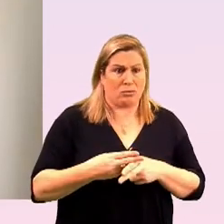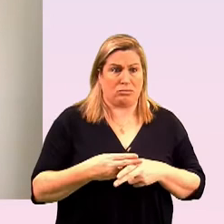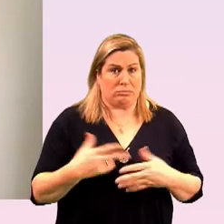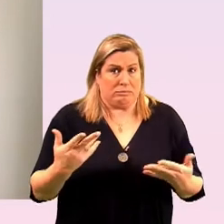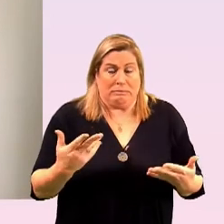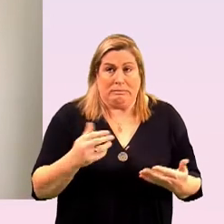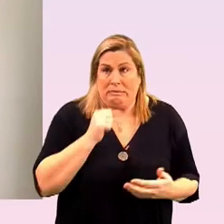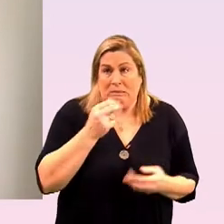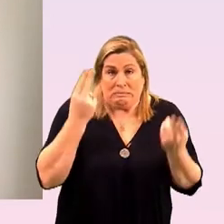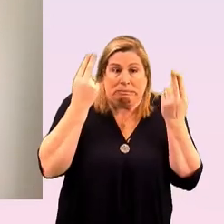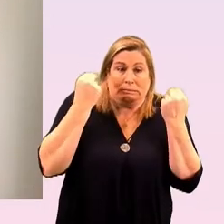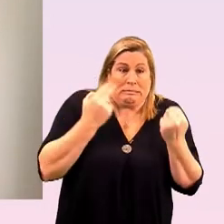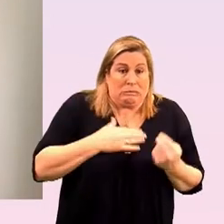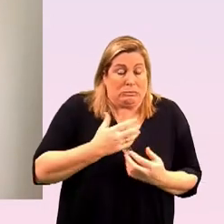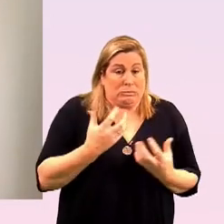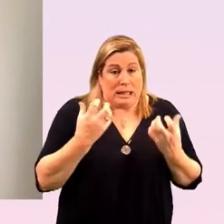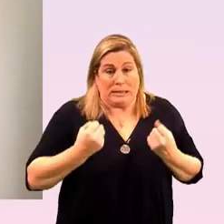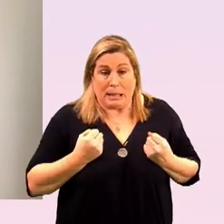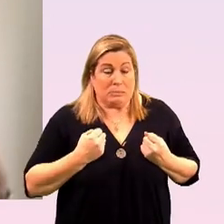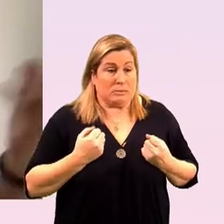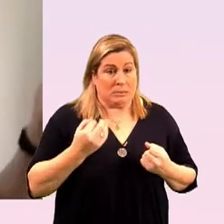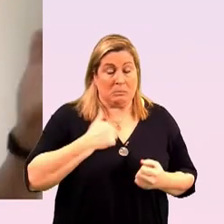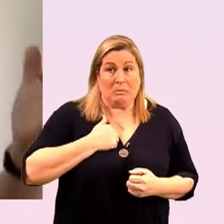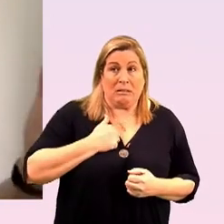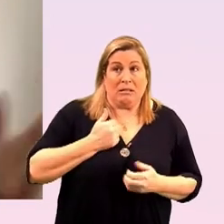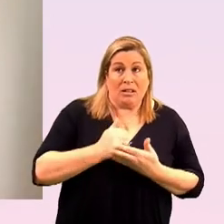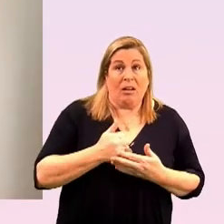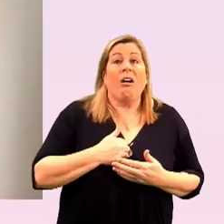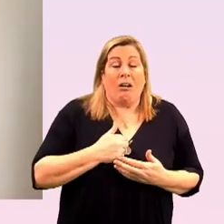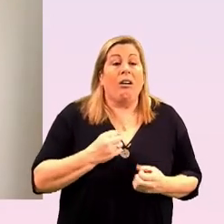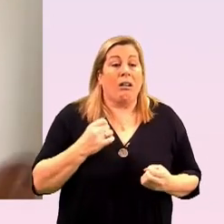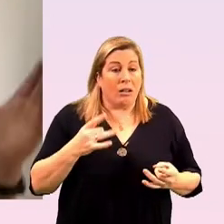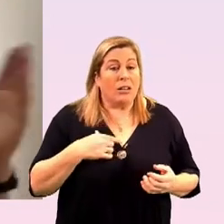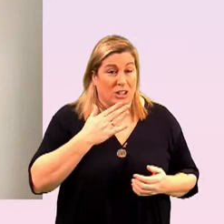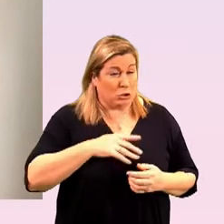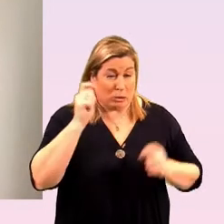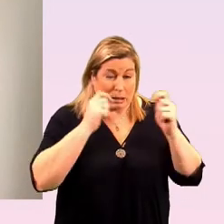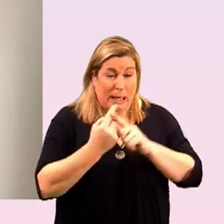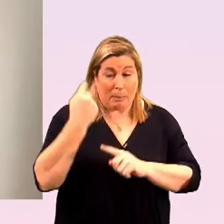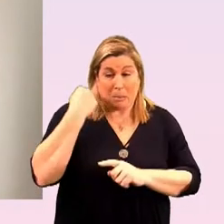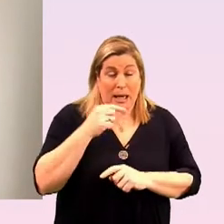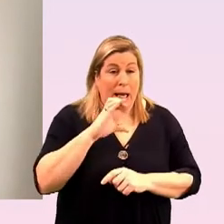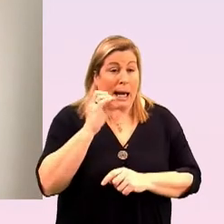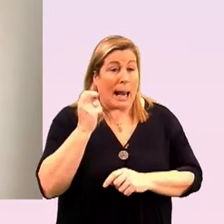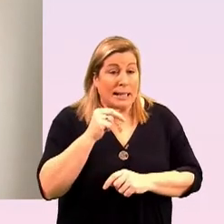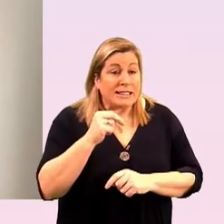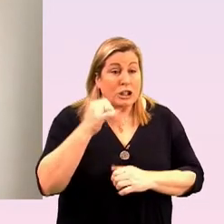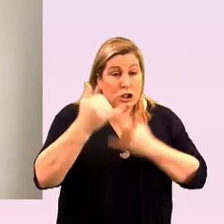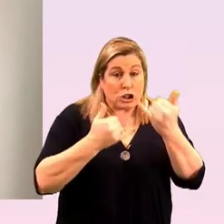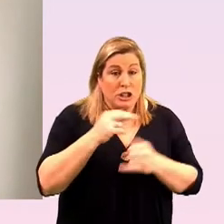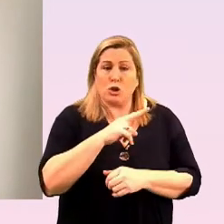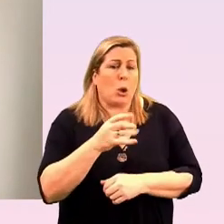Defence Forces if you were known to be LGBT. You just have to think back to Clinton's years, the don't ask, don't